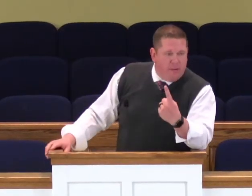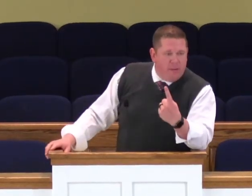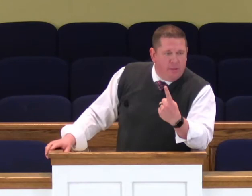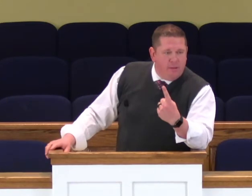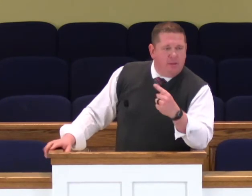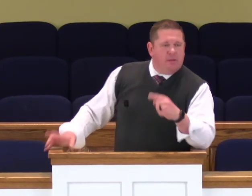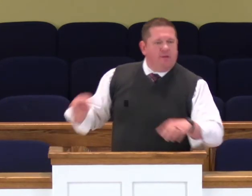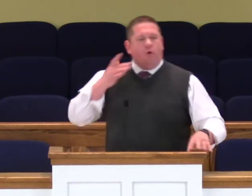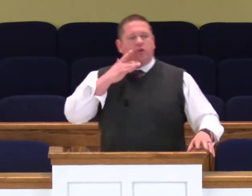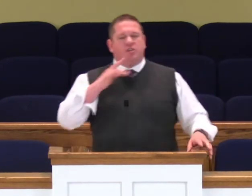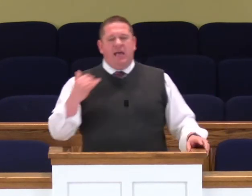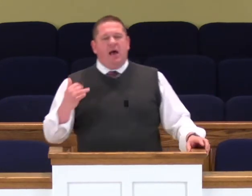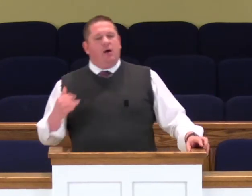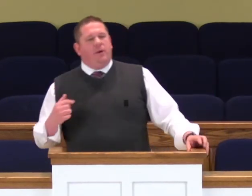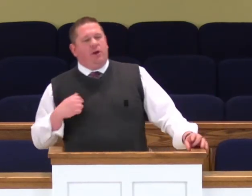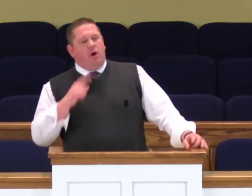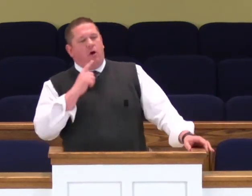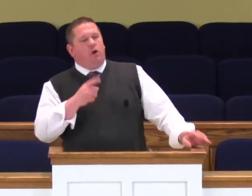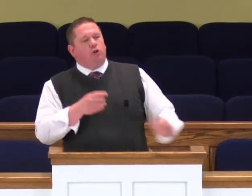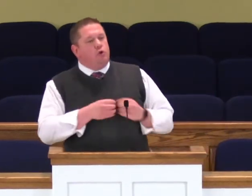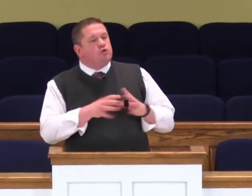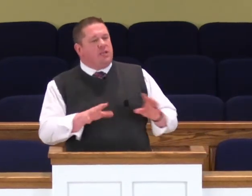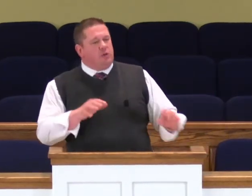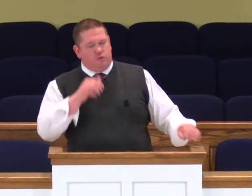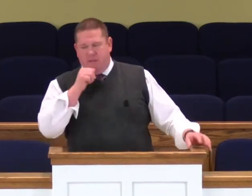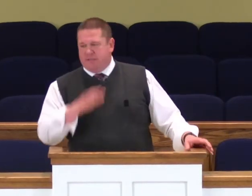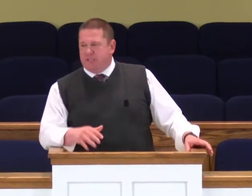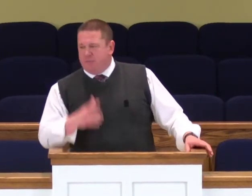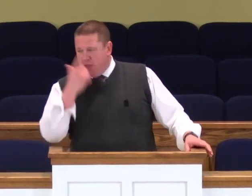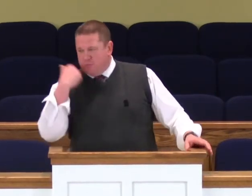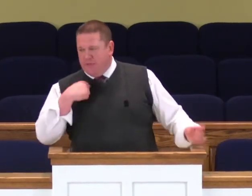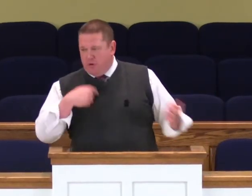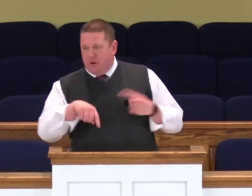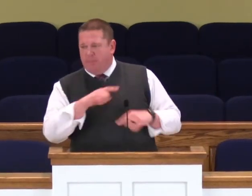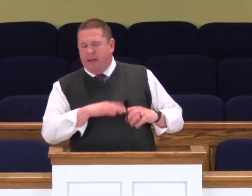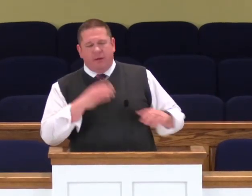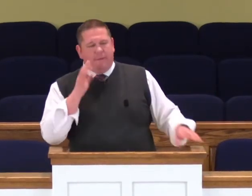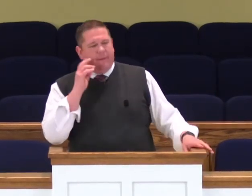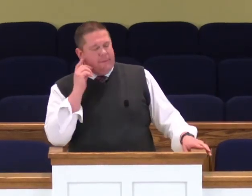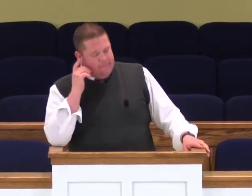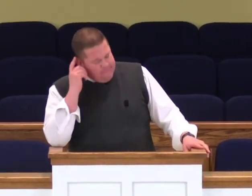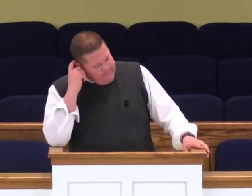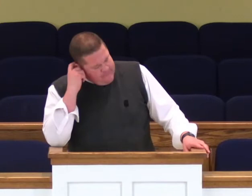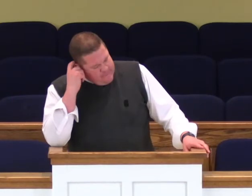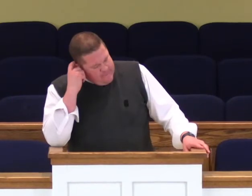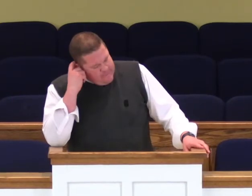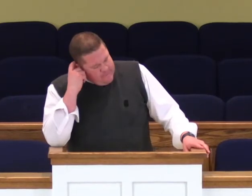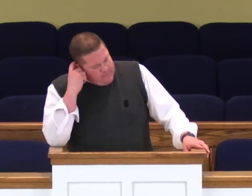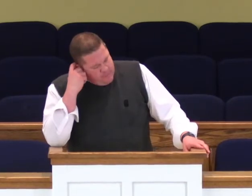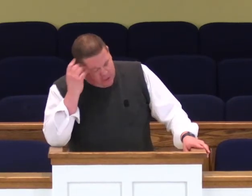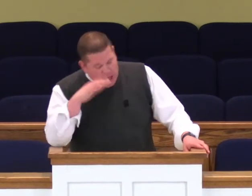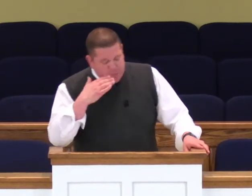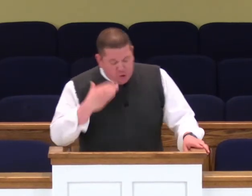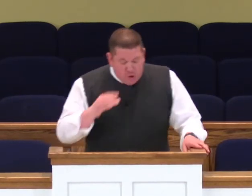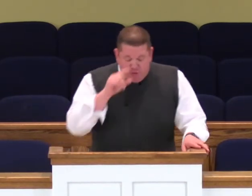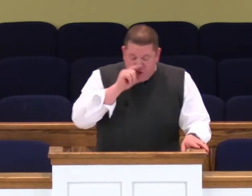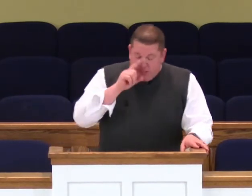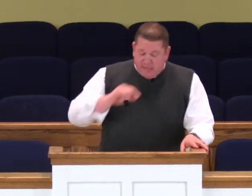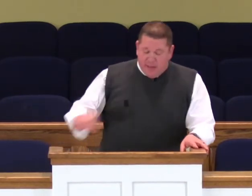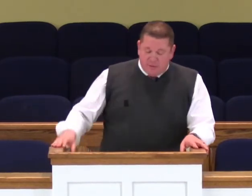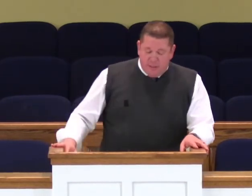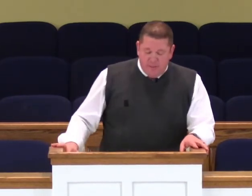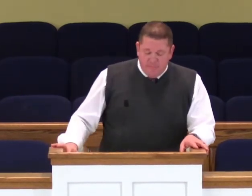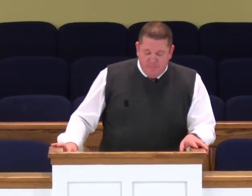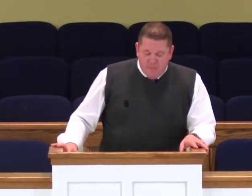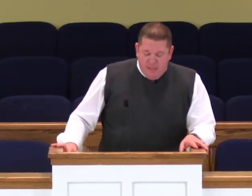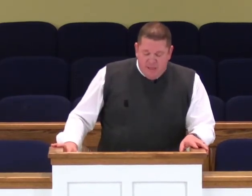them. Unfortunately now, we are losing those blessings because we have turned our back on God. But God has been good to the